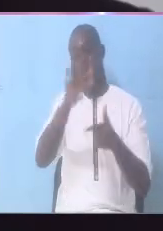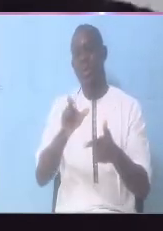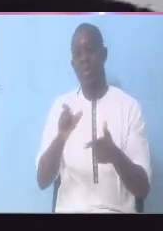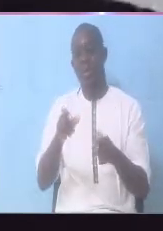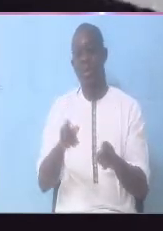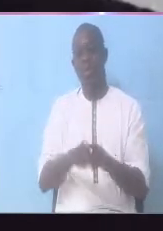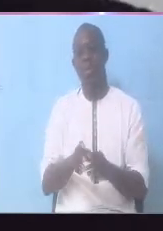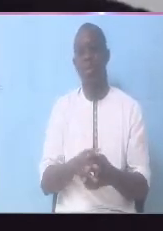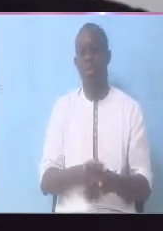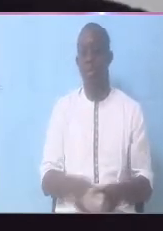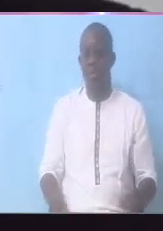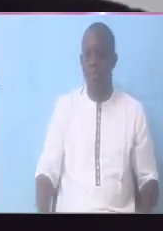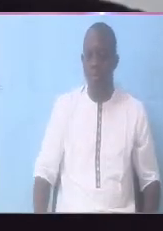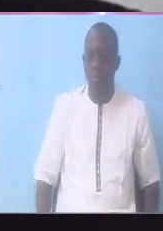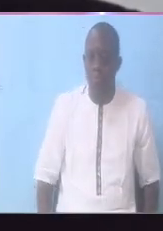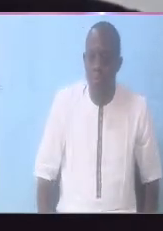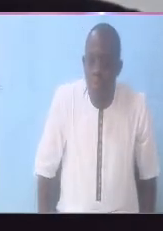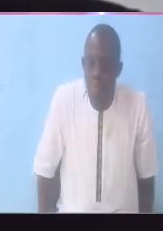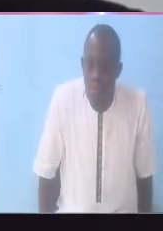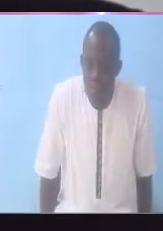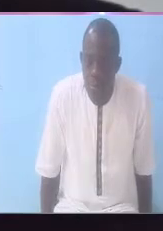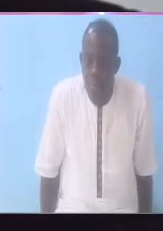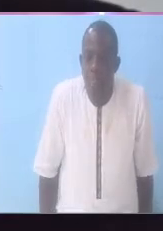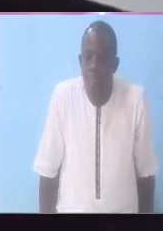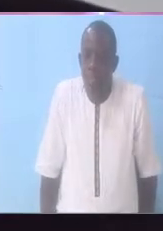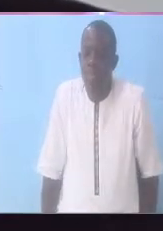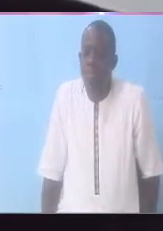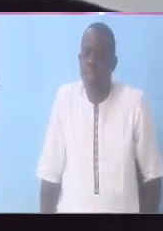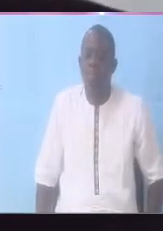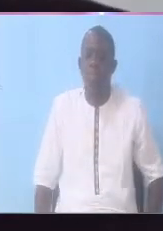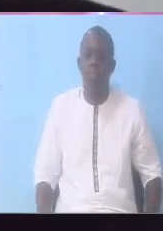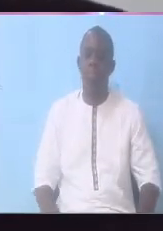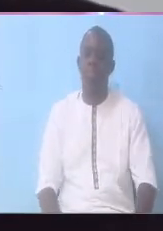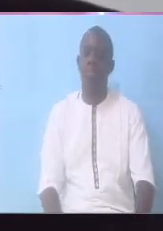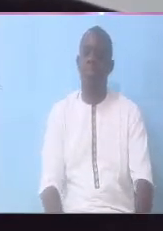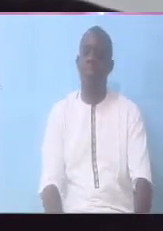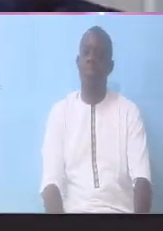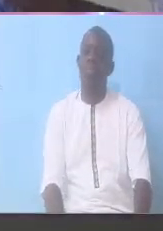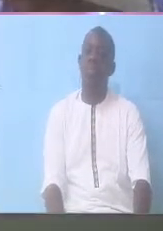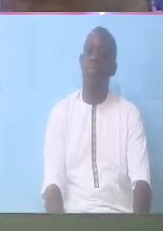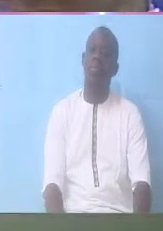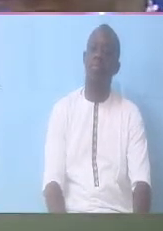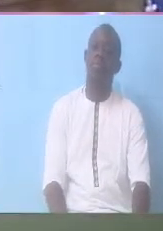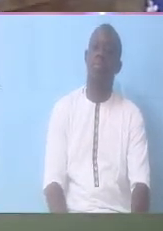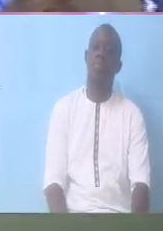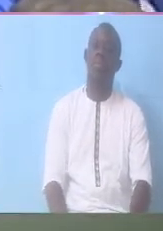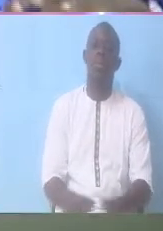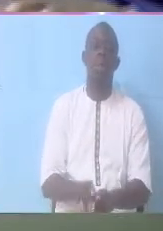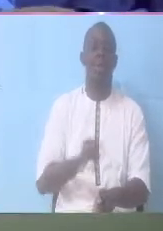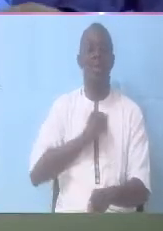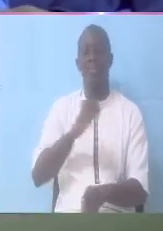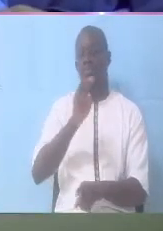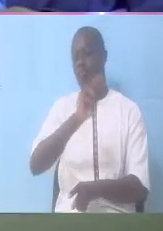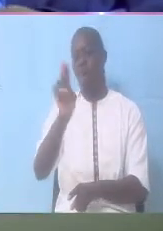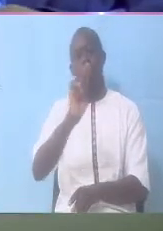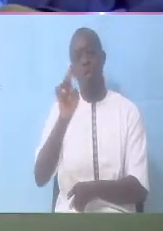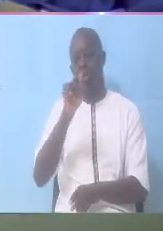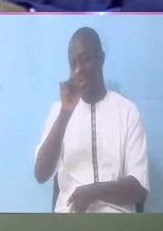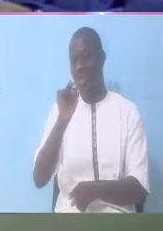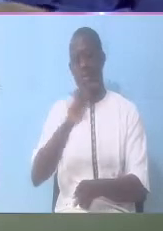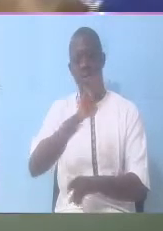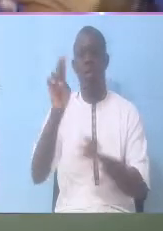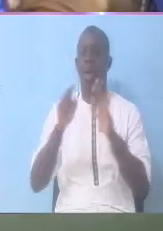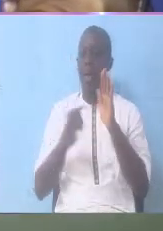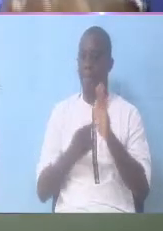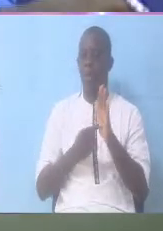dismissed. If you allow me to explain and believe in what I'm going to say, not what here and there, sir. That is not so relevant. Let's stick to this point,